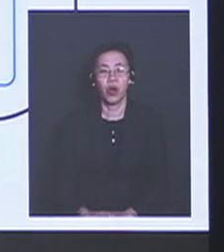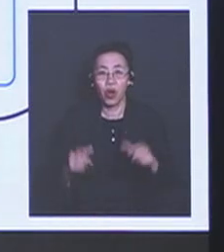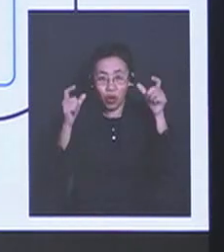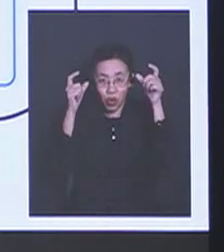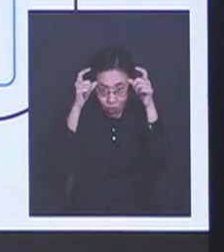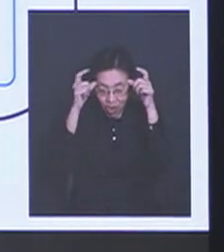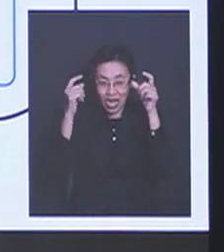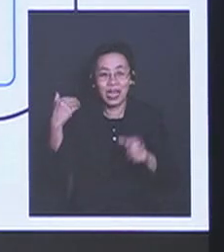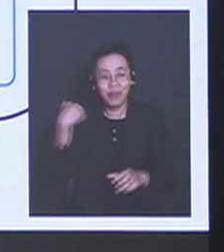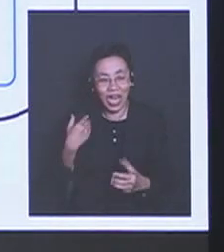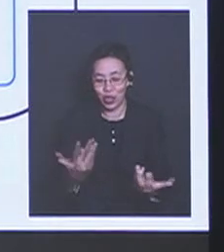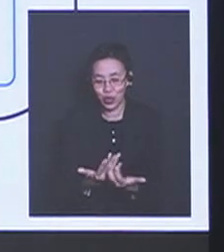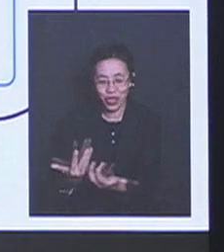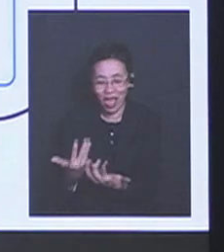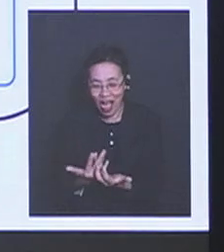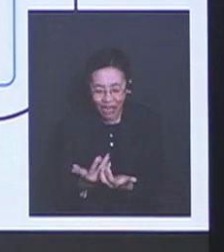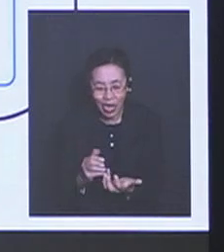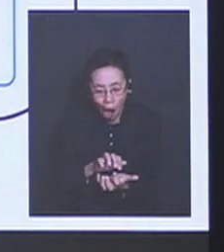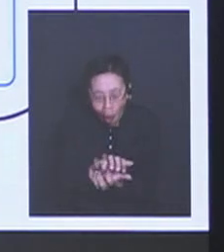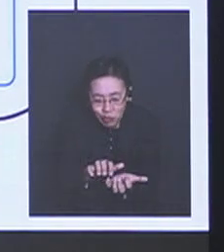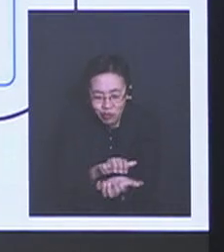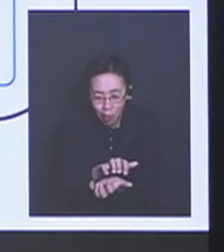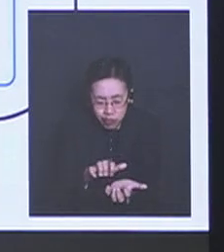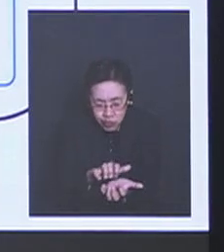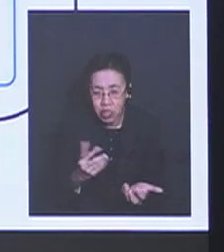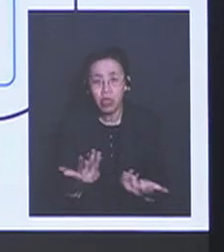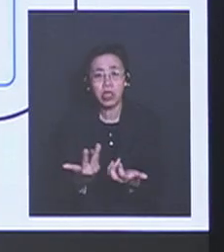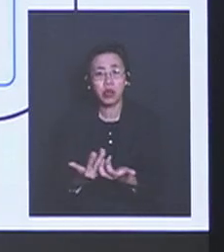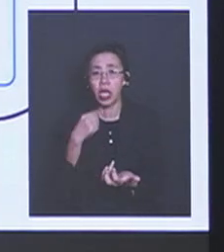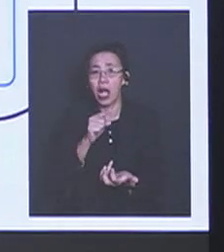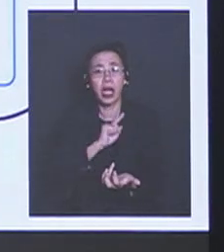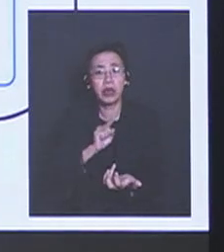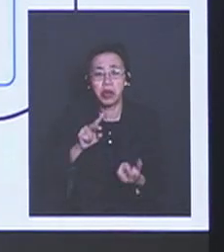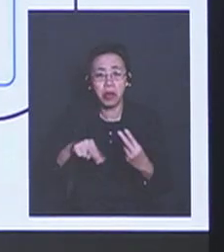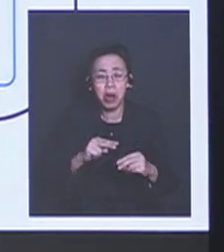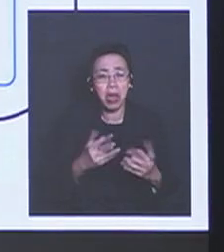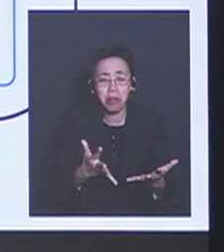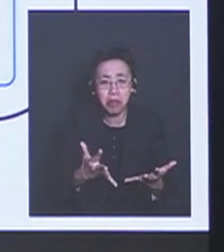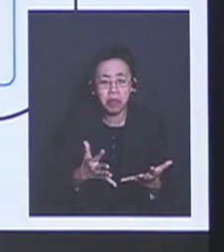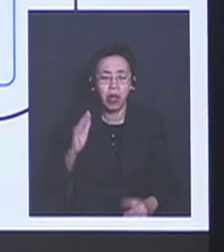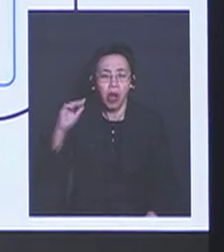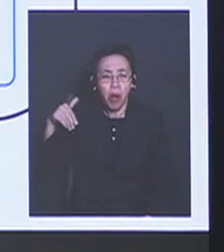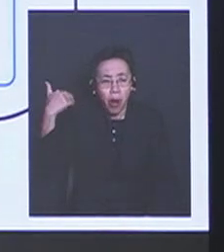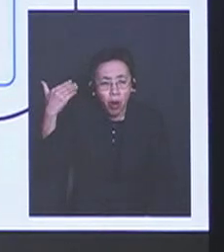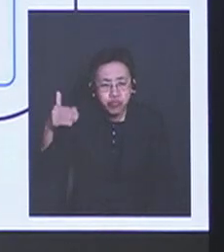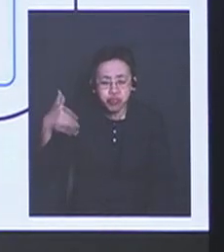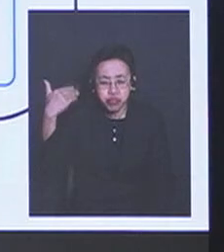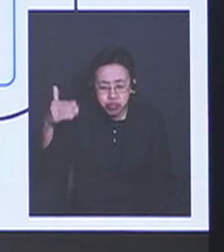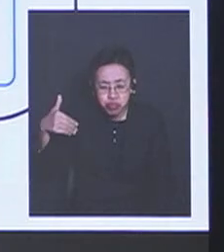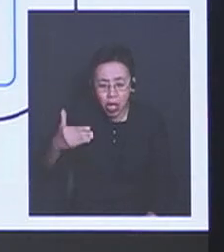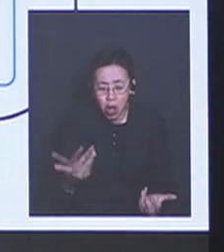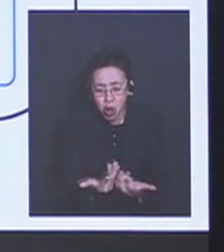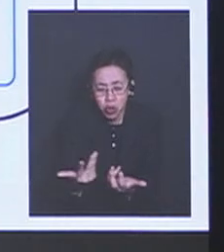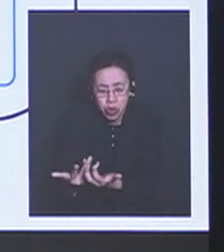grass, but when the time go by, the grass is not. No one take care of the grass, and then it's become like the cow